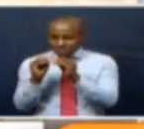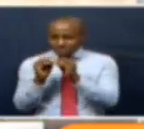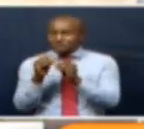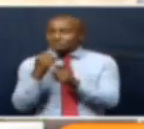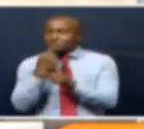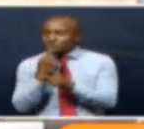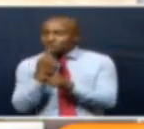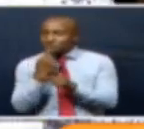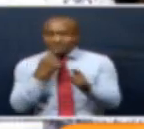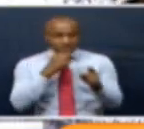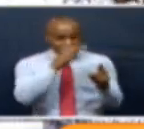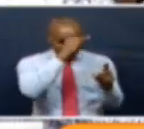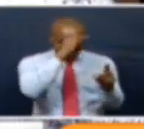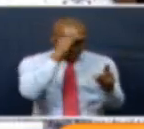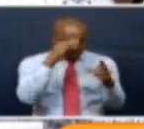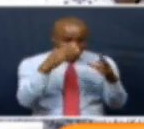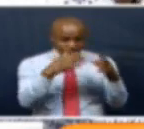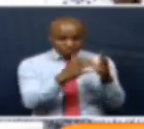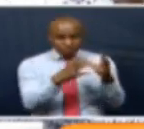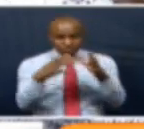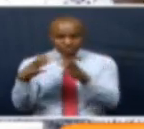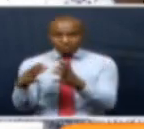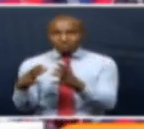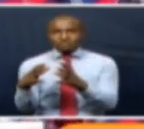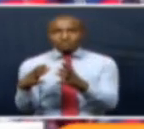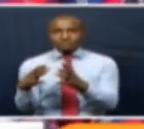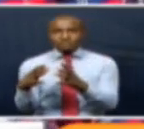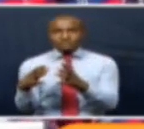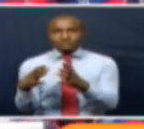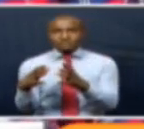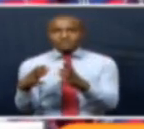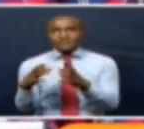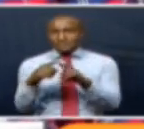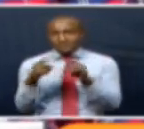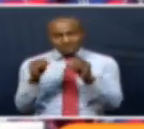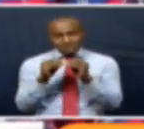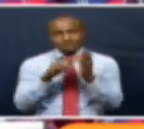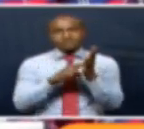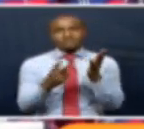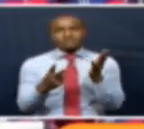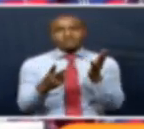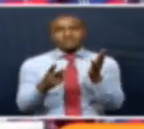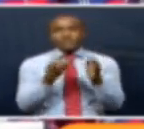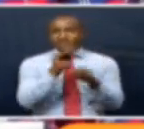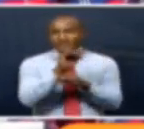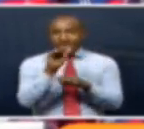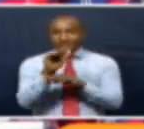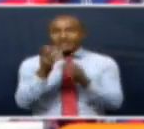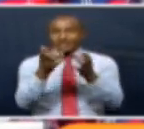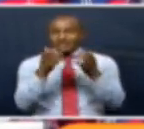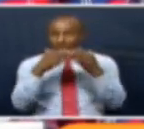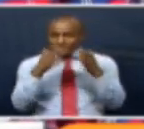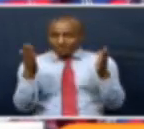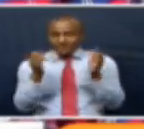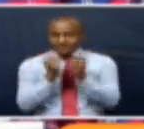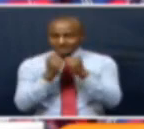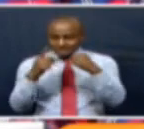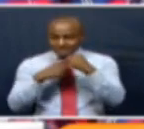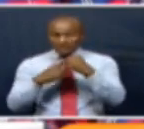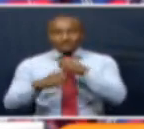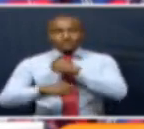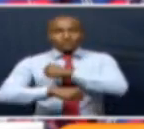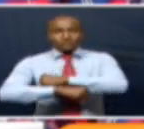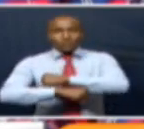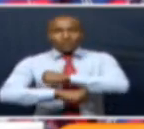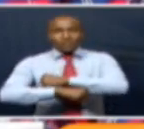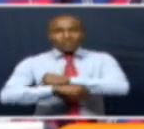and Marakwet communities and their leaders failed. The Interior CS also ordered the reopening of more than 16 schools closed